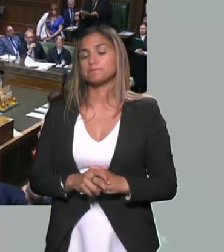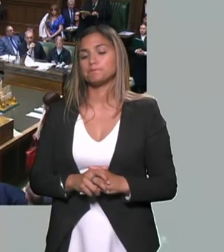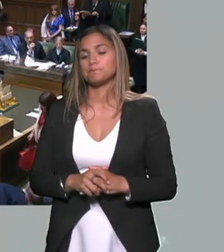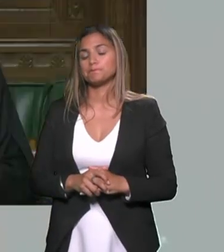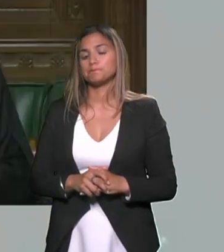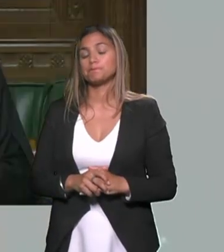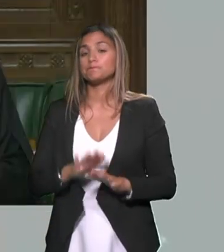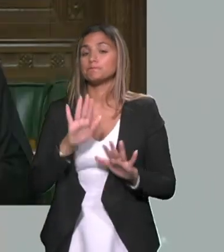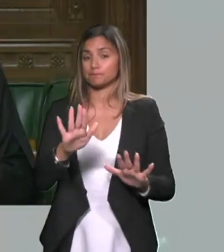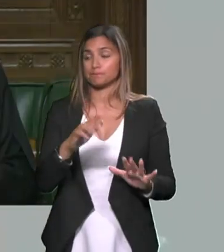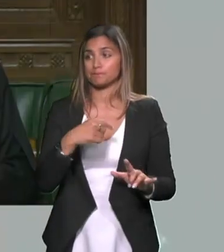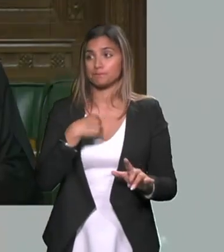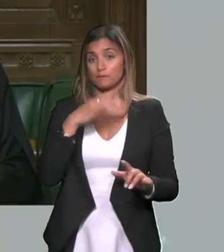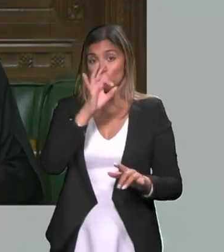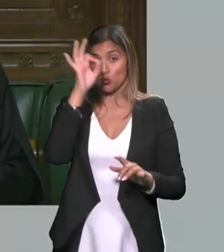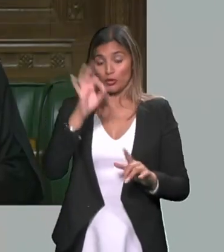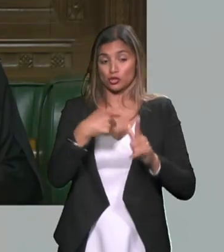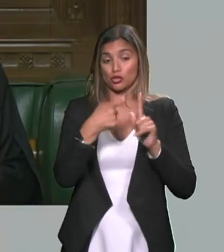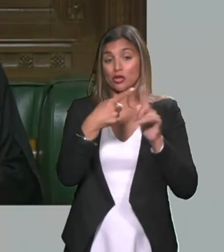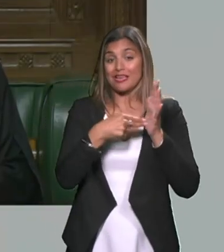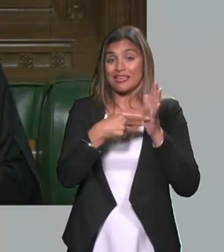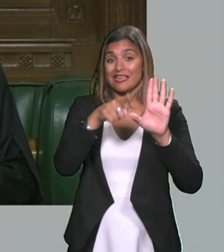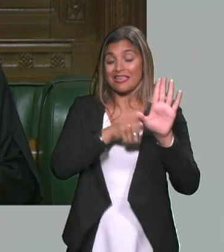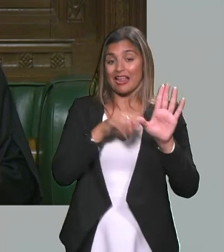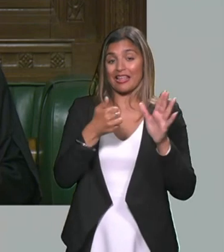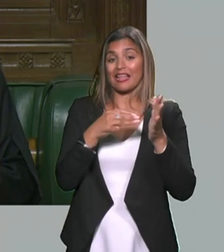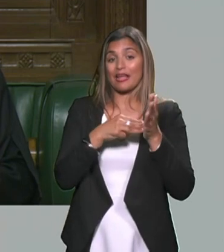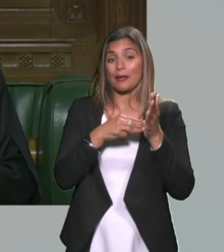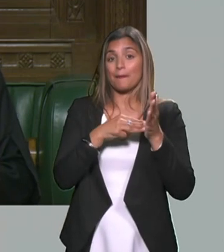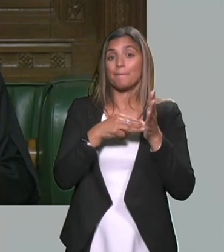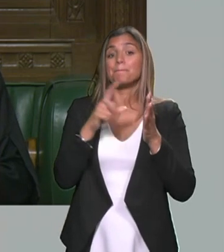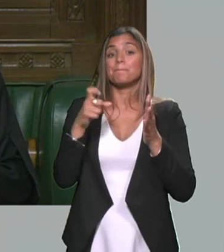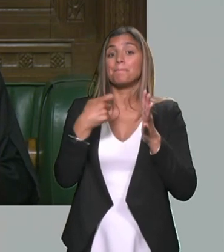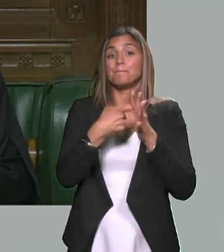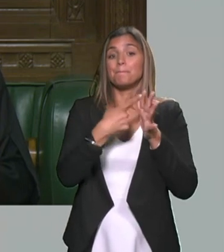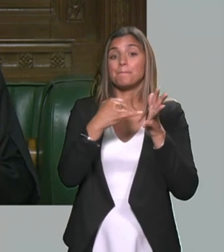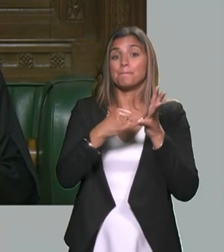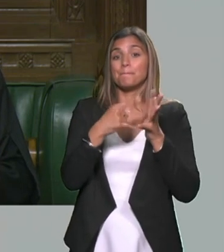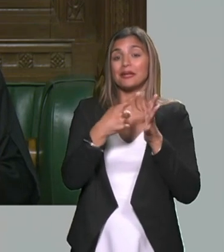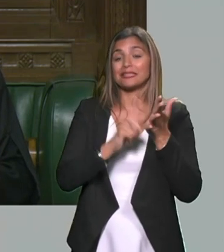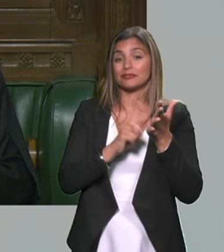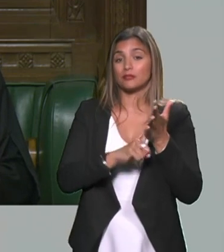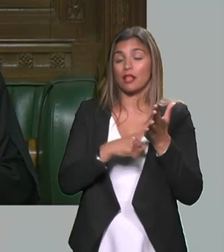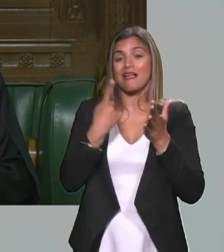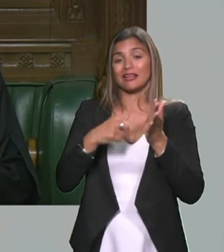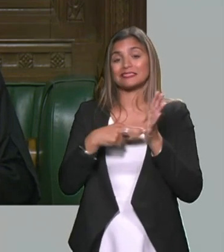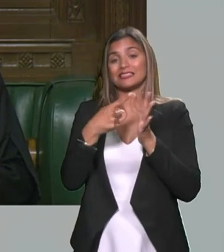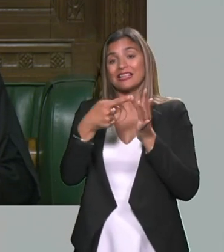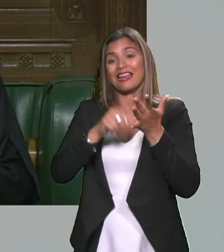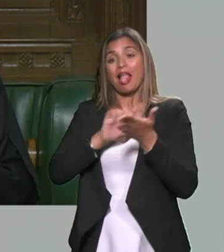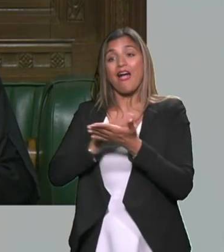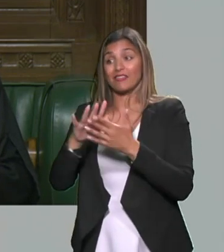The question is that Kenny McGaskill and Neil Hanvey be suspended from this House. As many of their opinions say